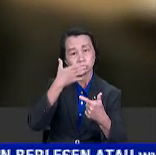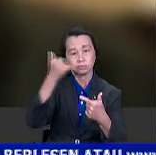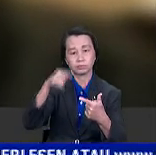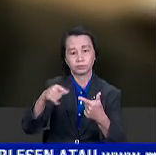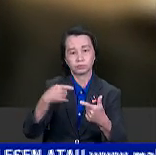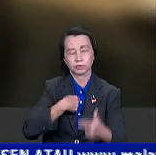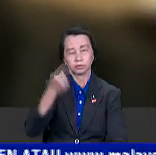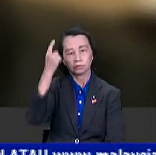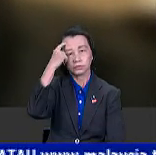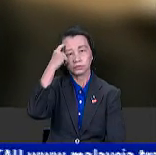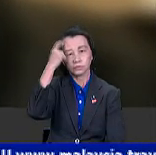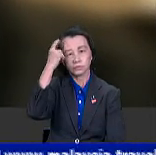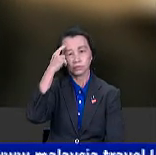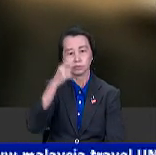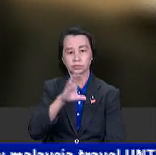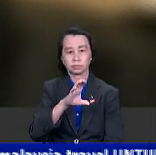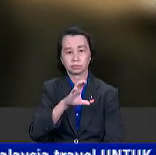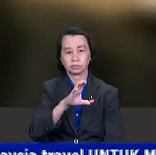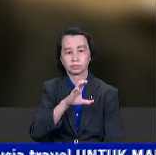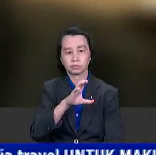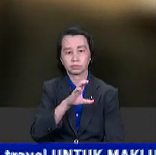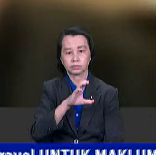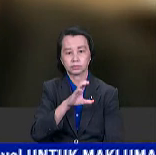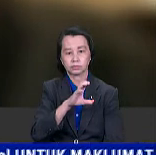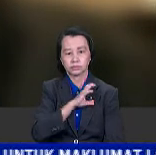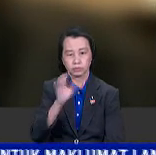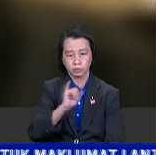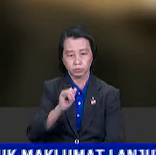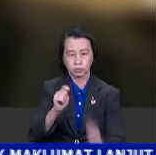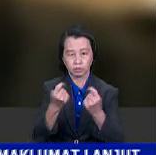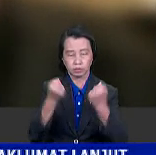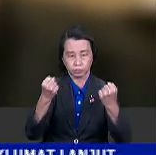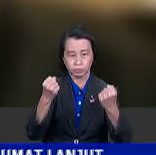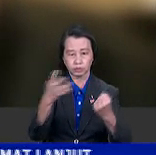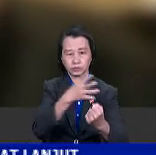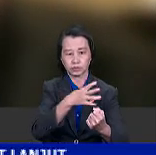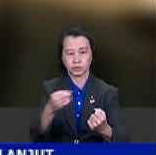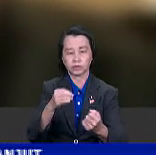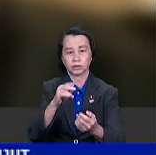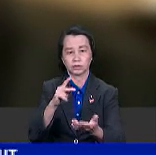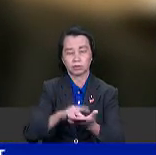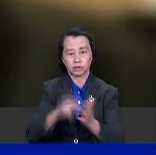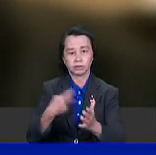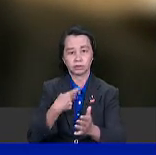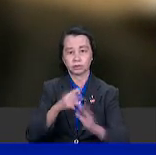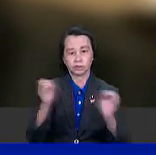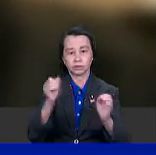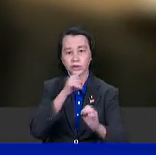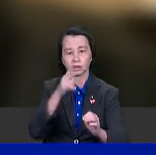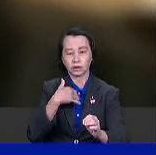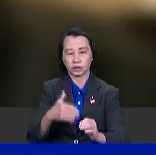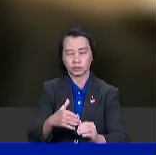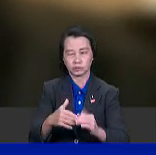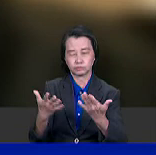so far I think Police are strong teams, and that means we don't have to